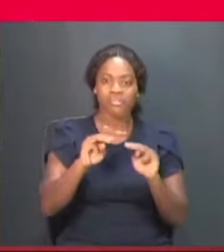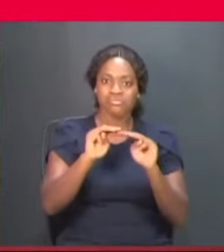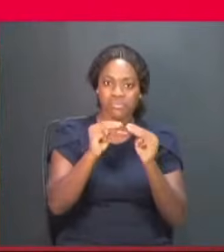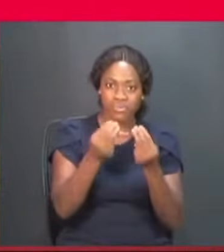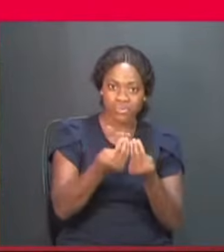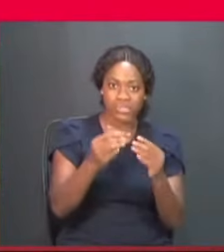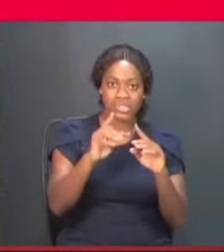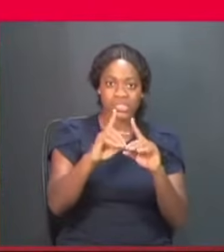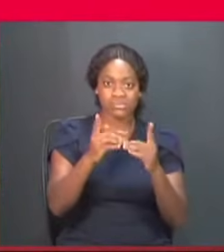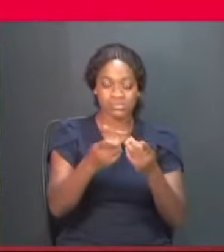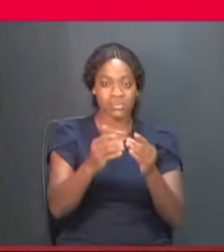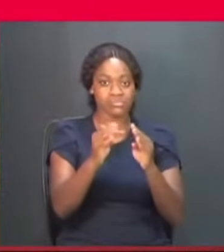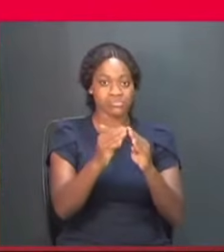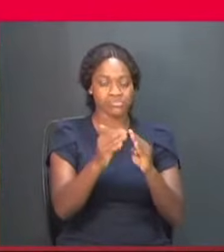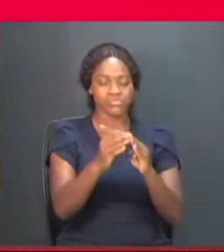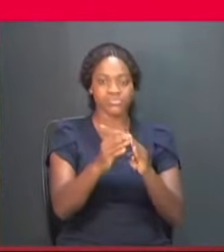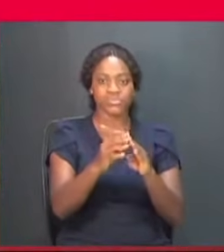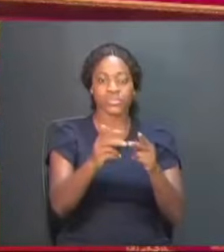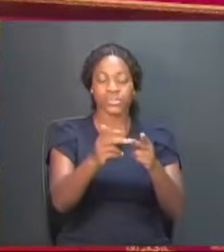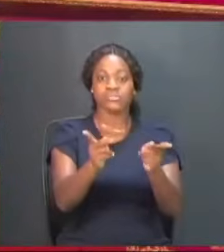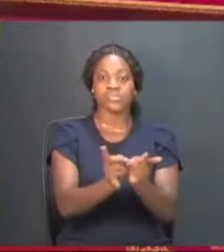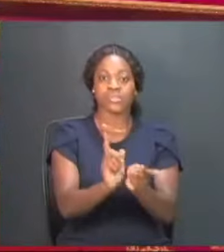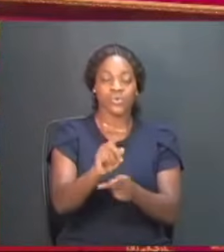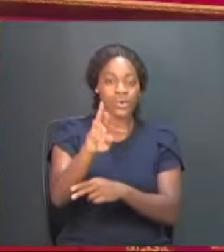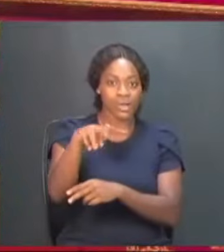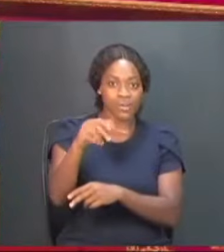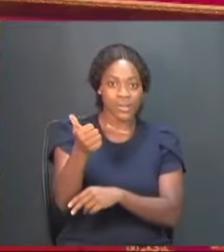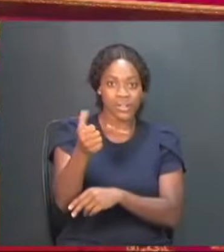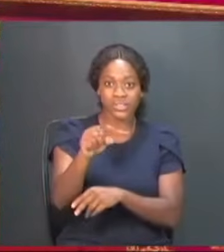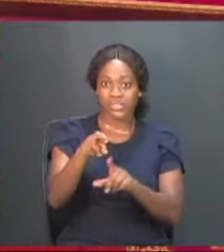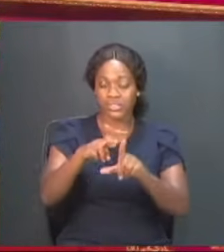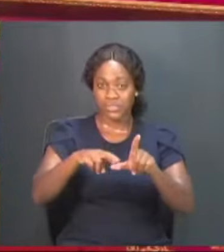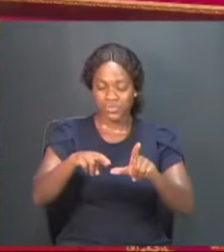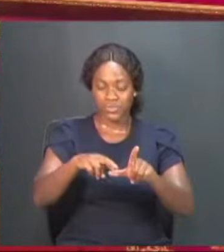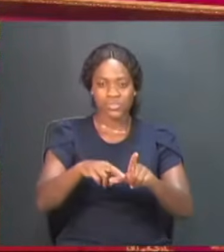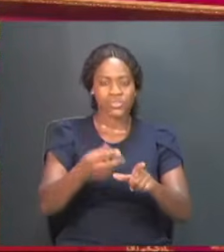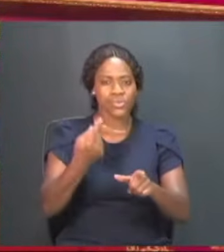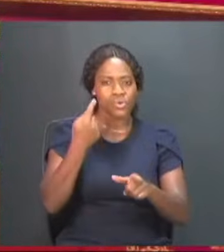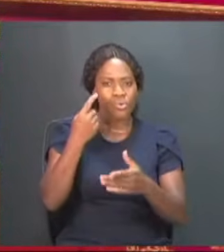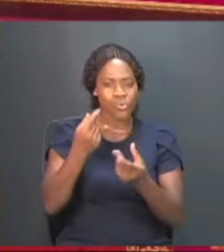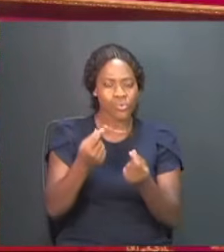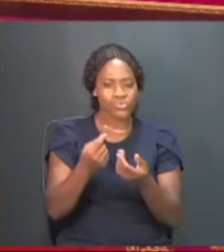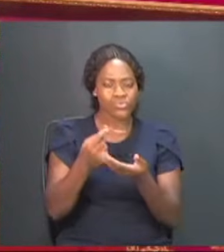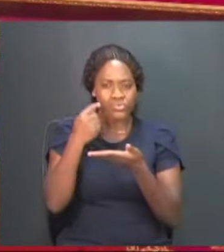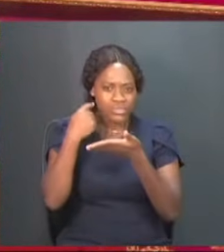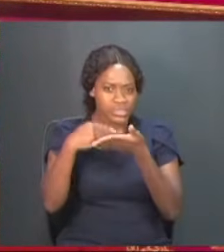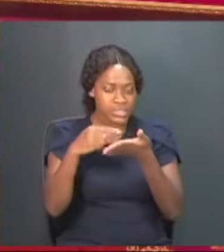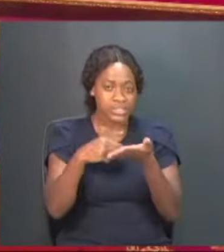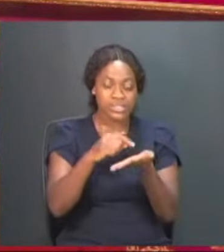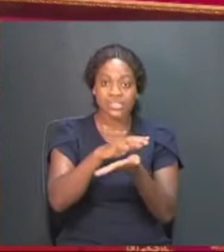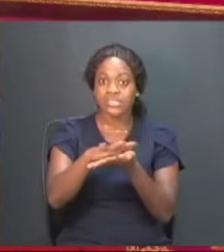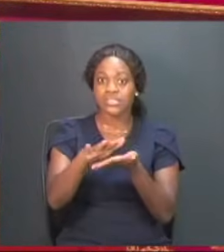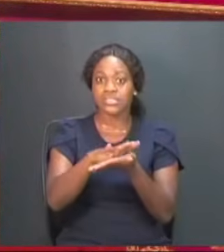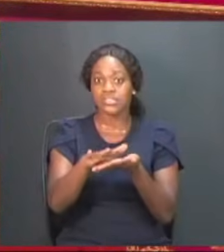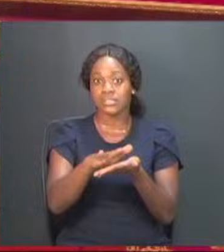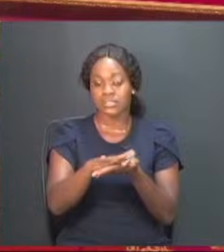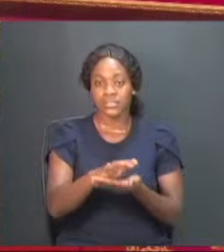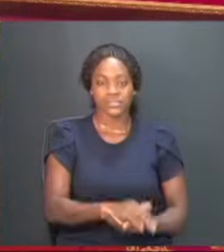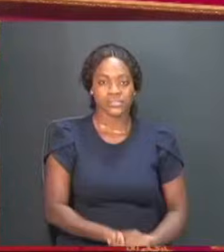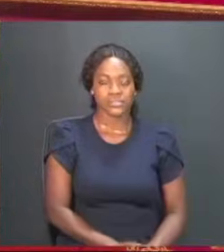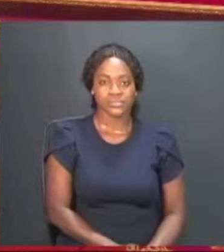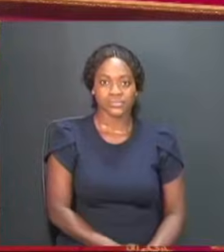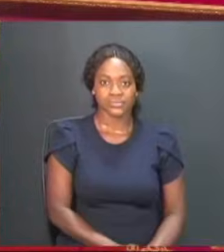district assemblies in the Greater Accra and Ashanti regions to assess the state of sanitation.